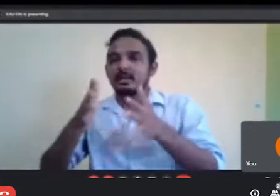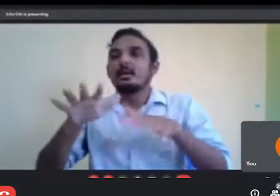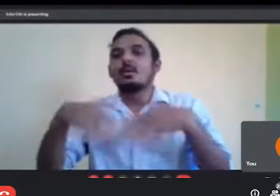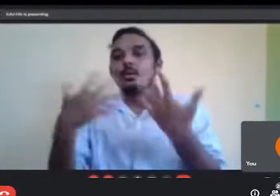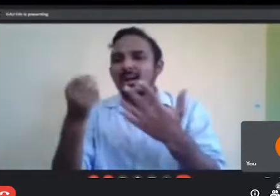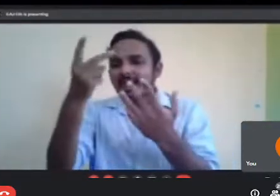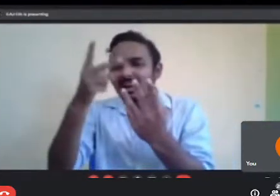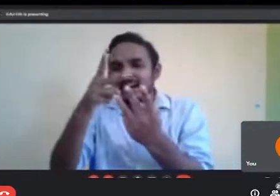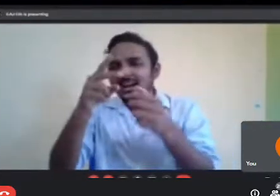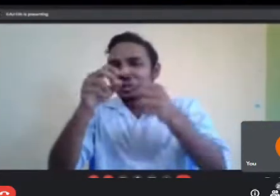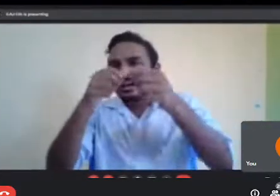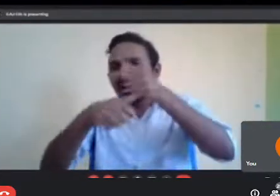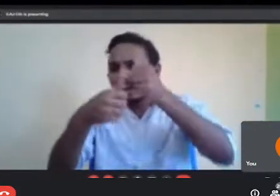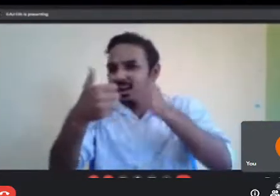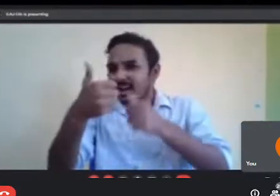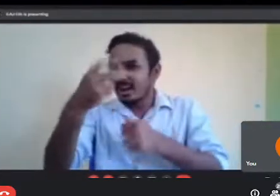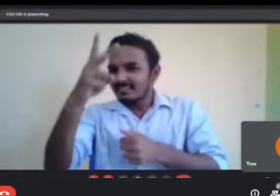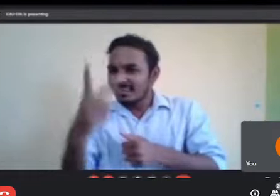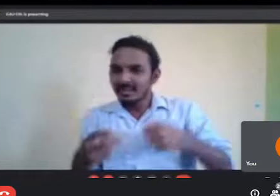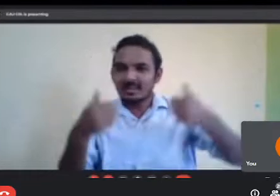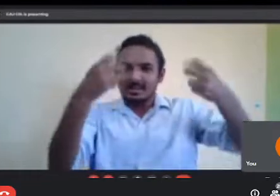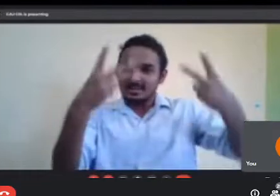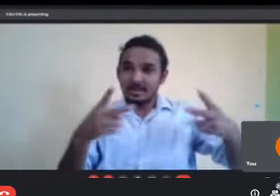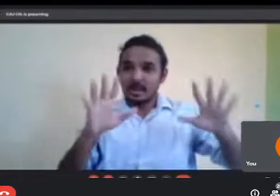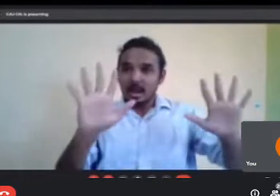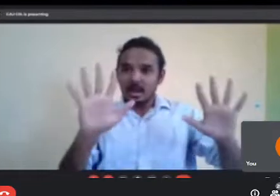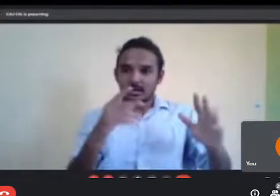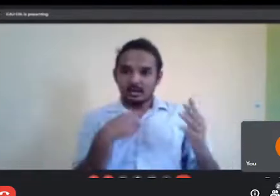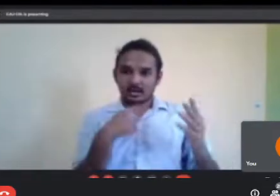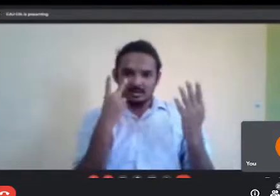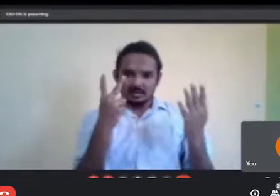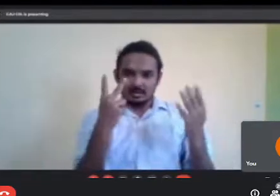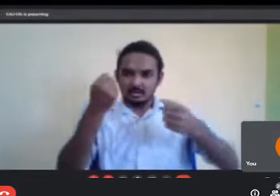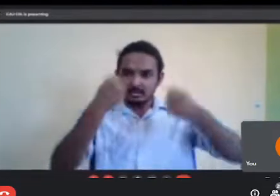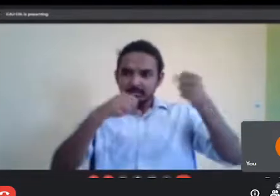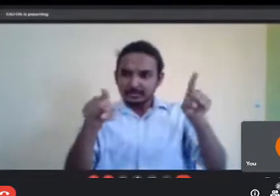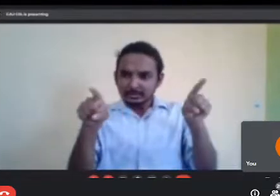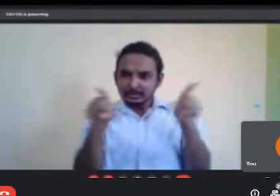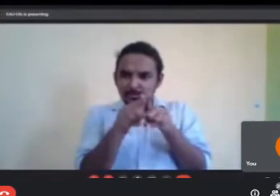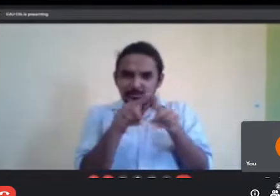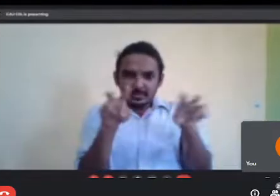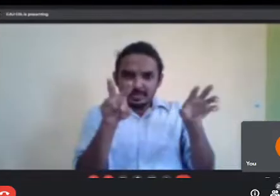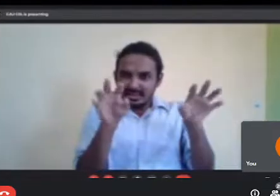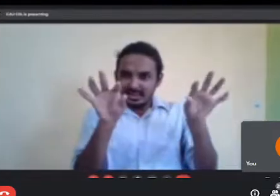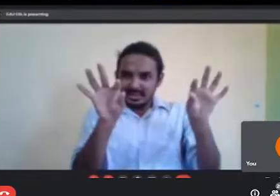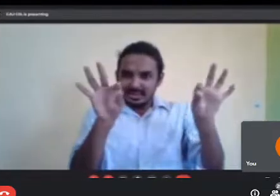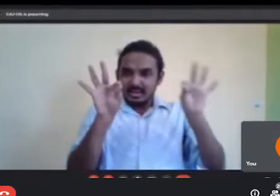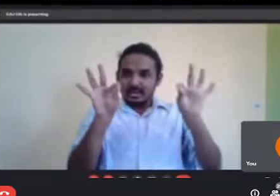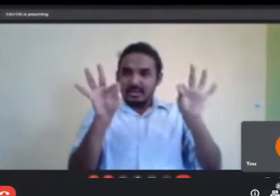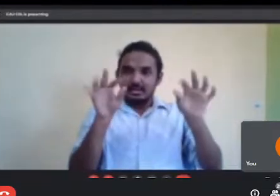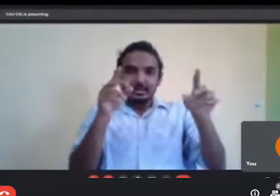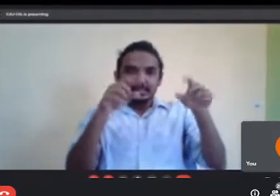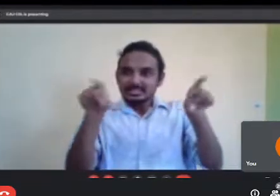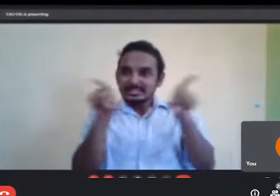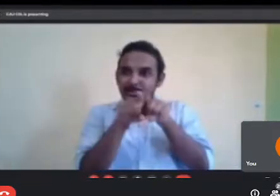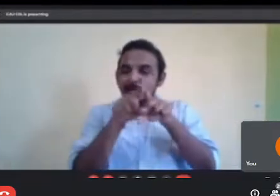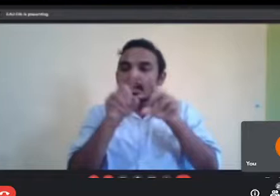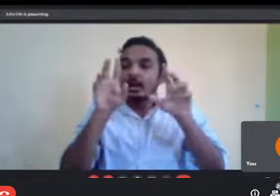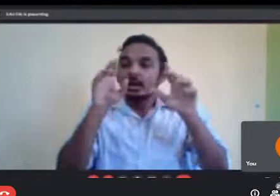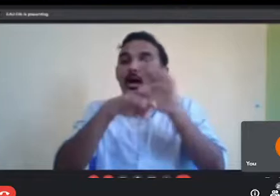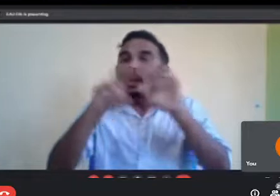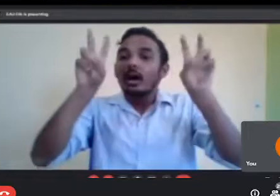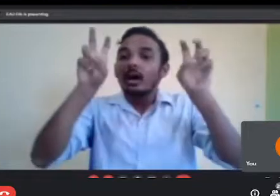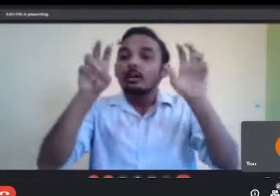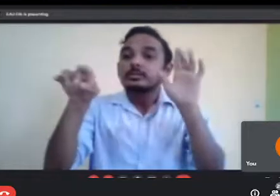what is there in the drawing? Can they sign what is there in the drawing? There were 6 such